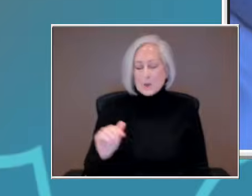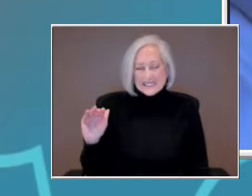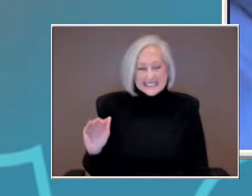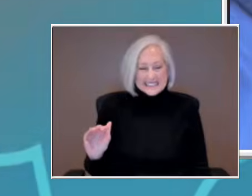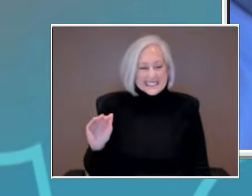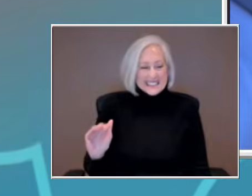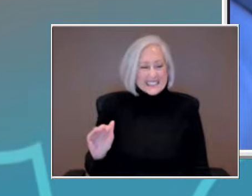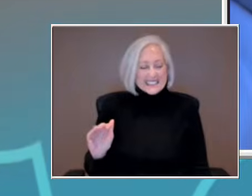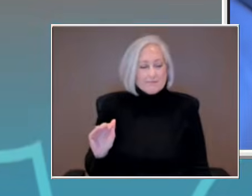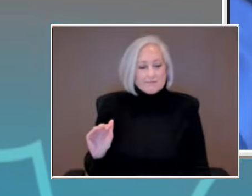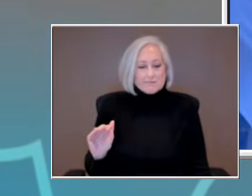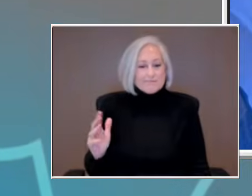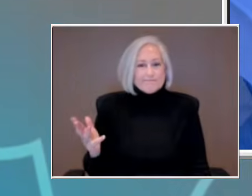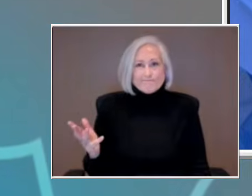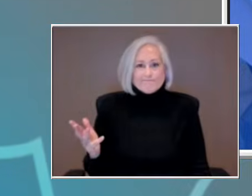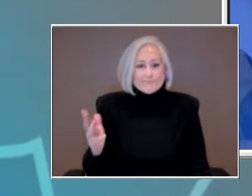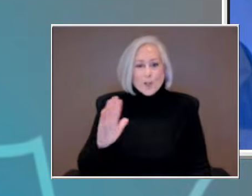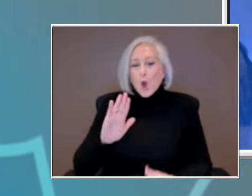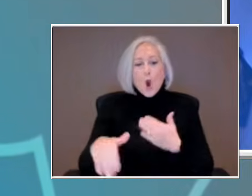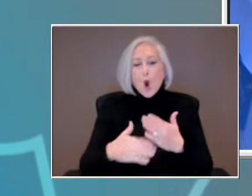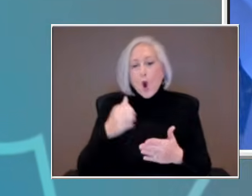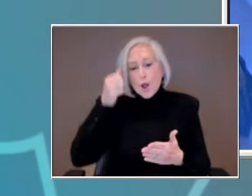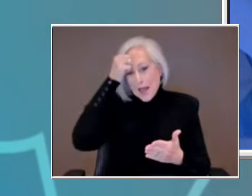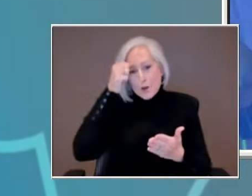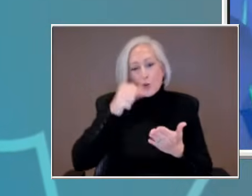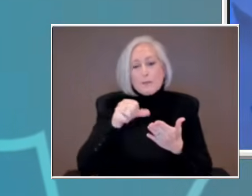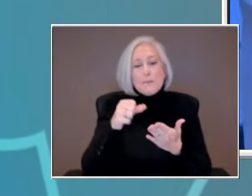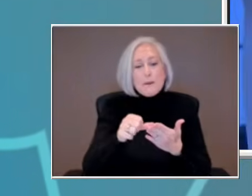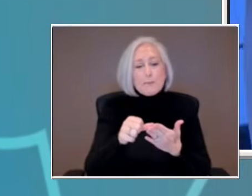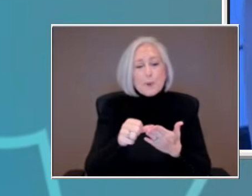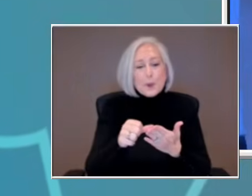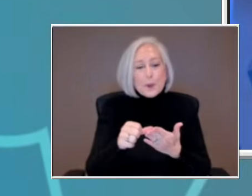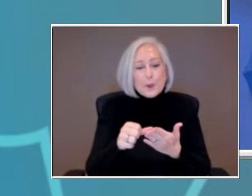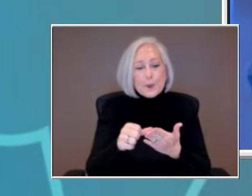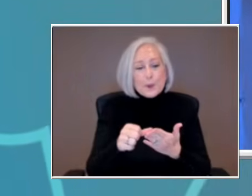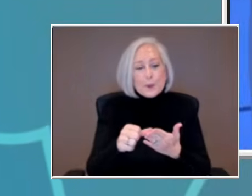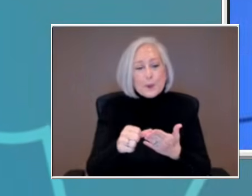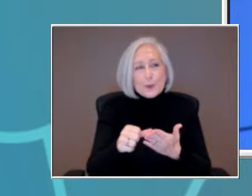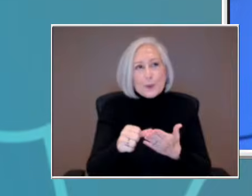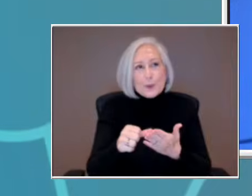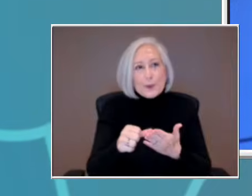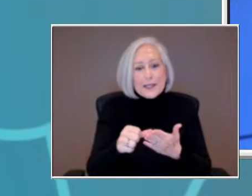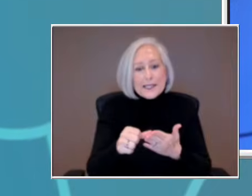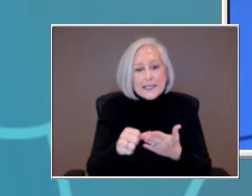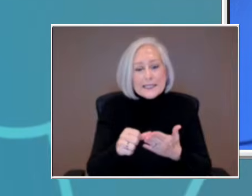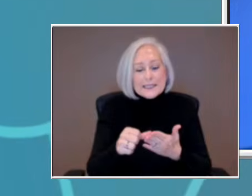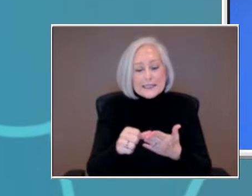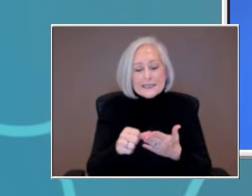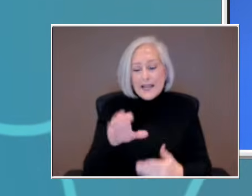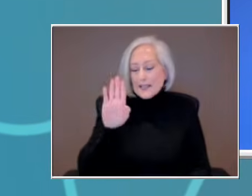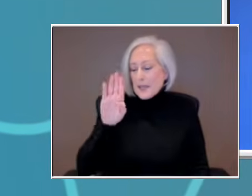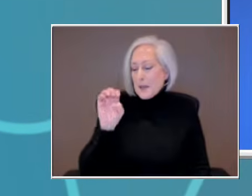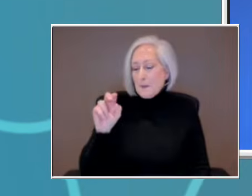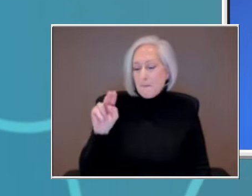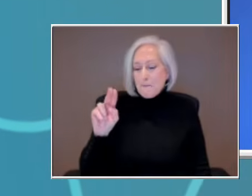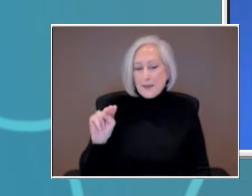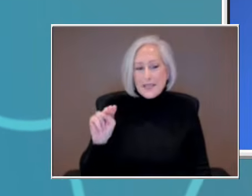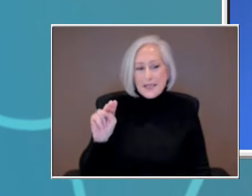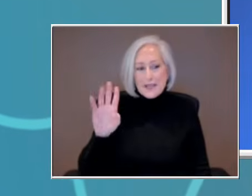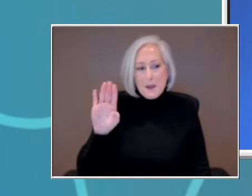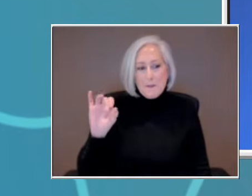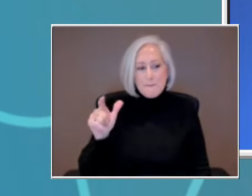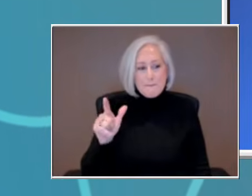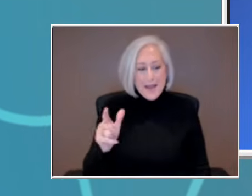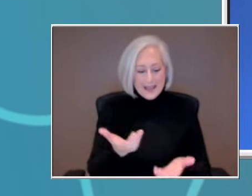remember as a baby was being like, it was a beanbag that they had to like strap you into.